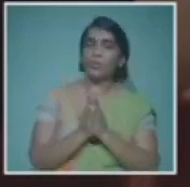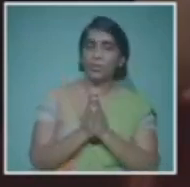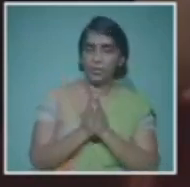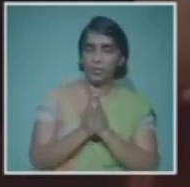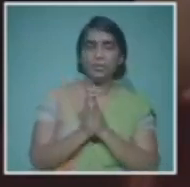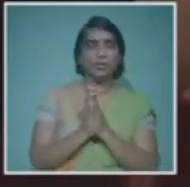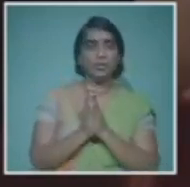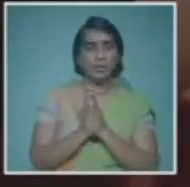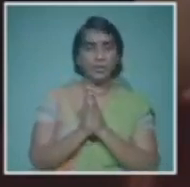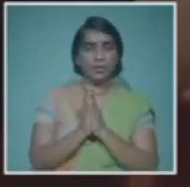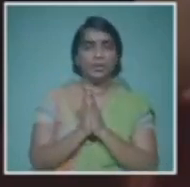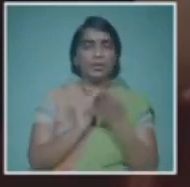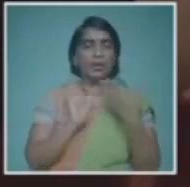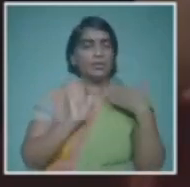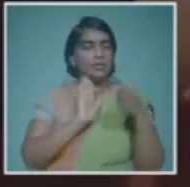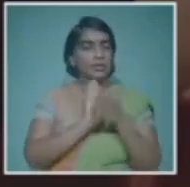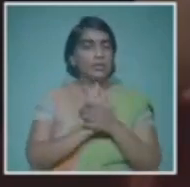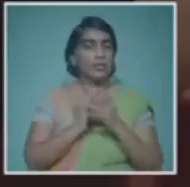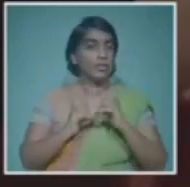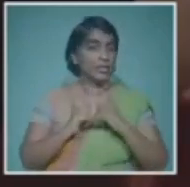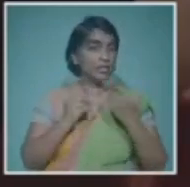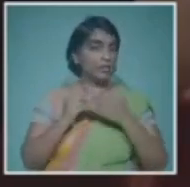democracy. I place this paper today